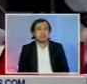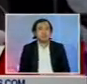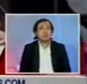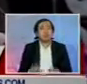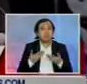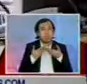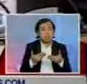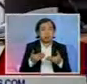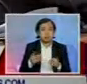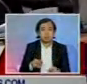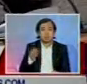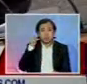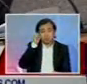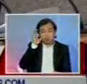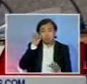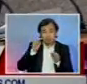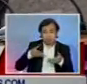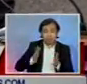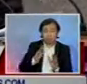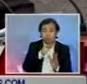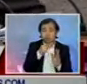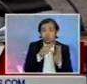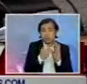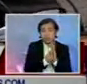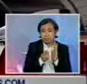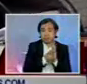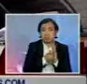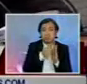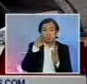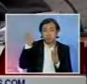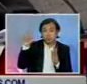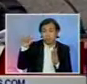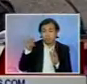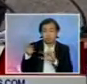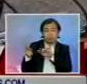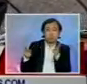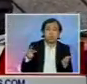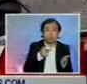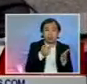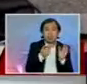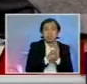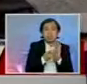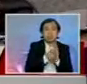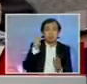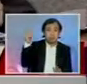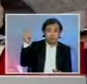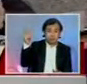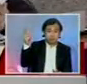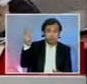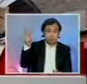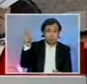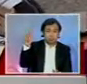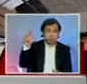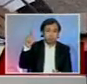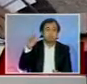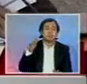be allowed, Your Honor, to mark this exhibit double Y as our exhibit 22, Your Honor? Mark it